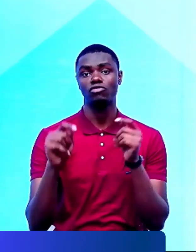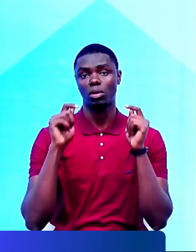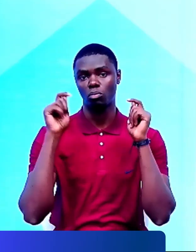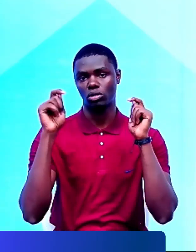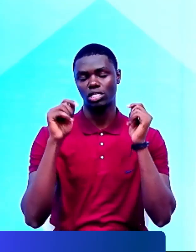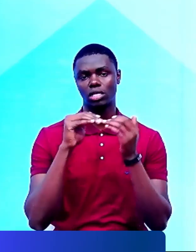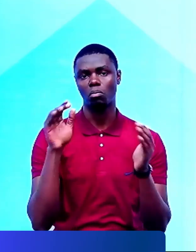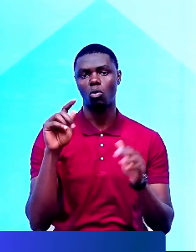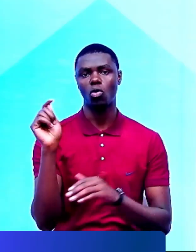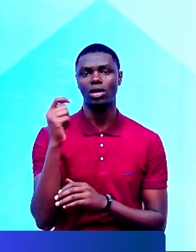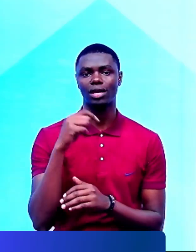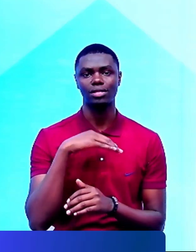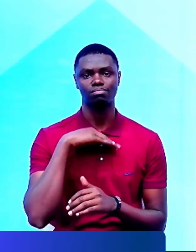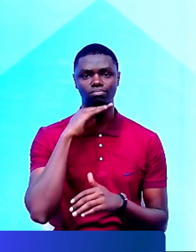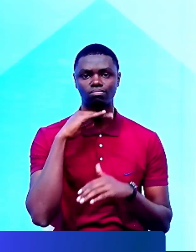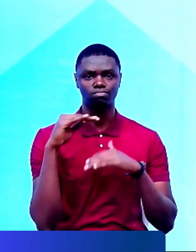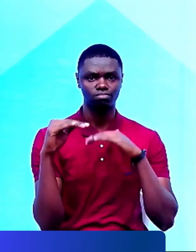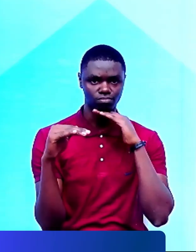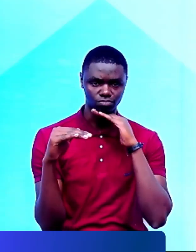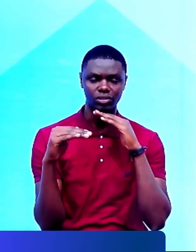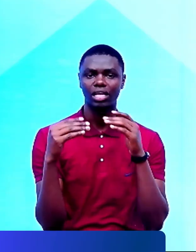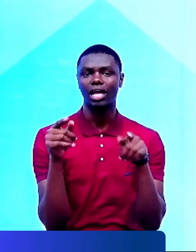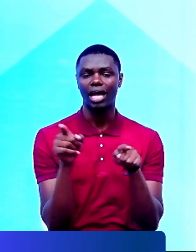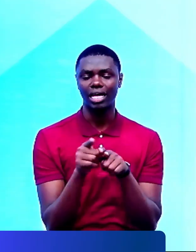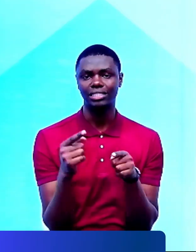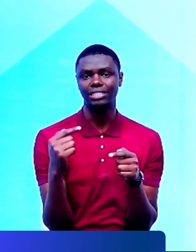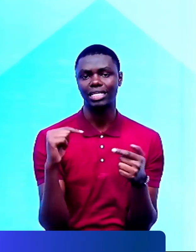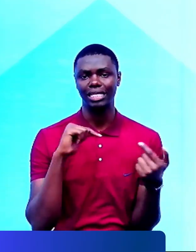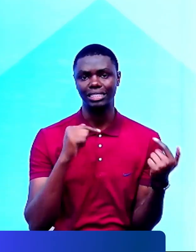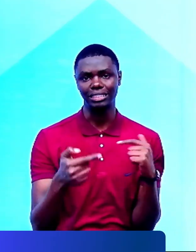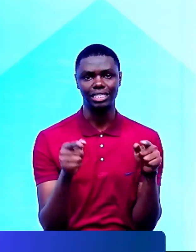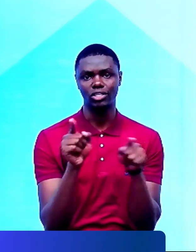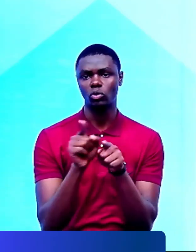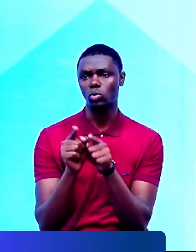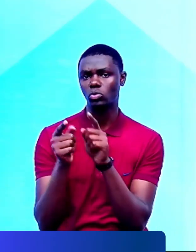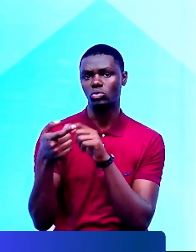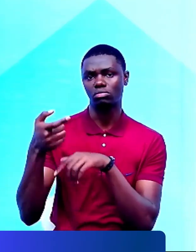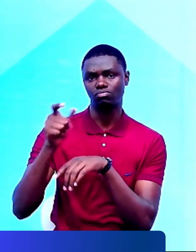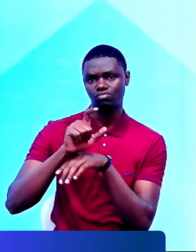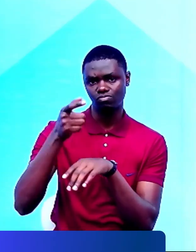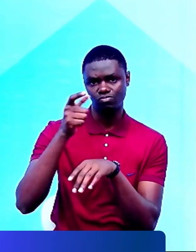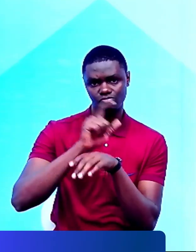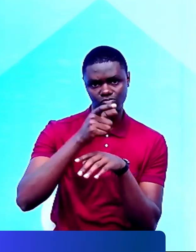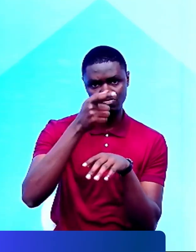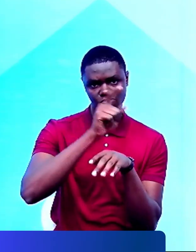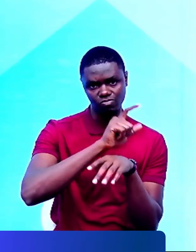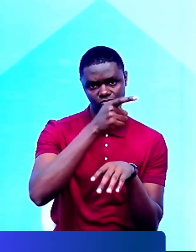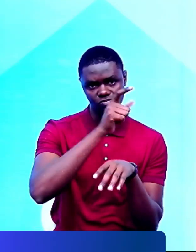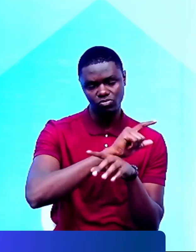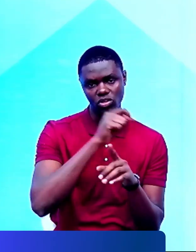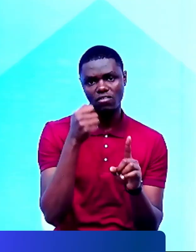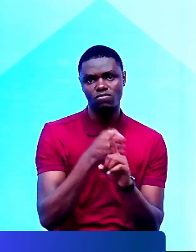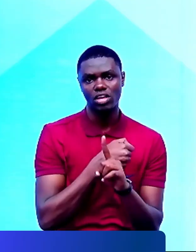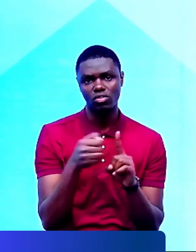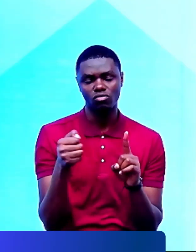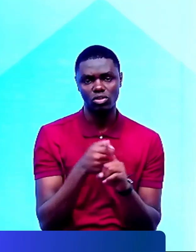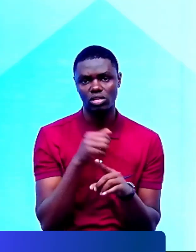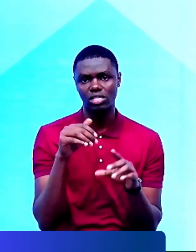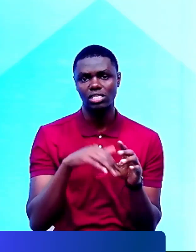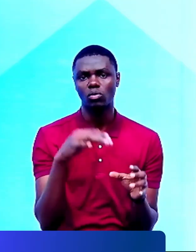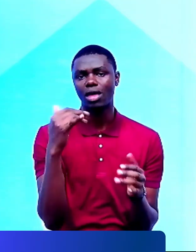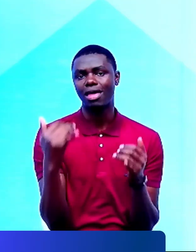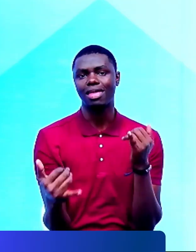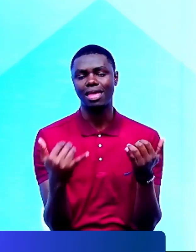more Kenyans lose their lives as injuries also mount amidst growing violence in the waves of